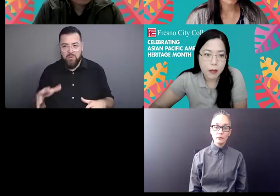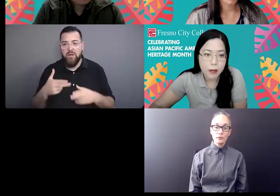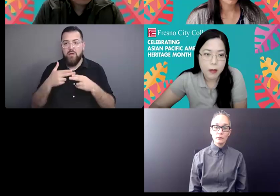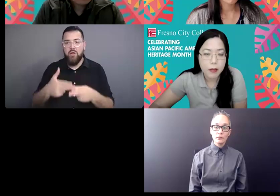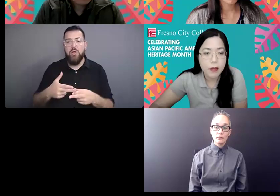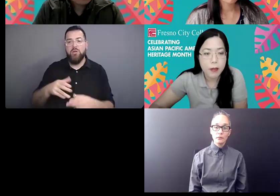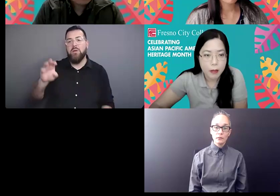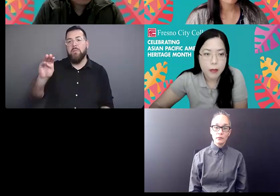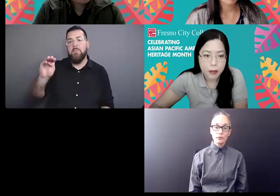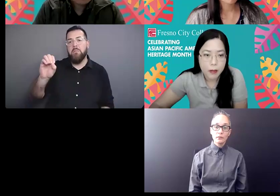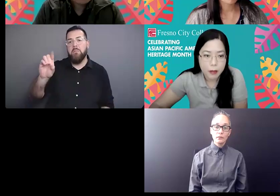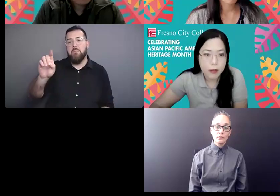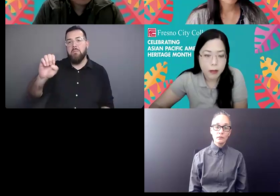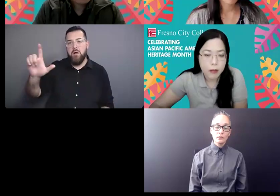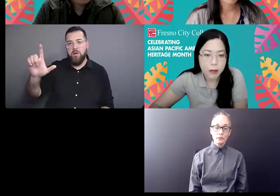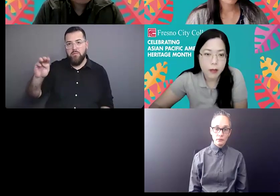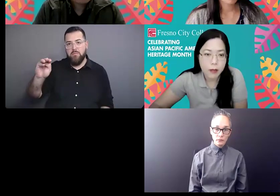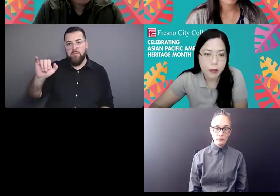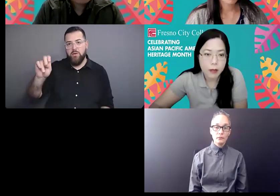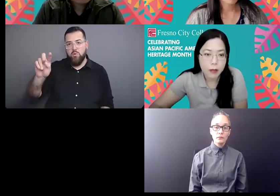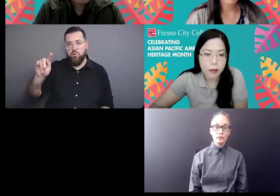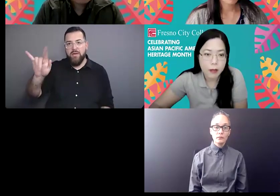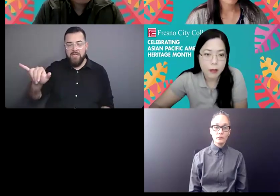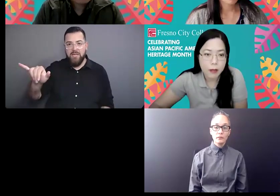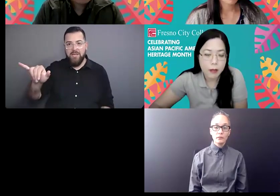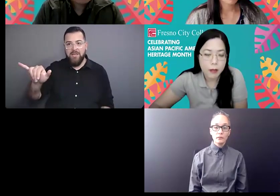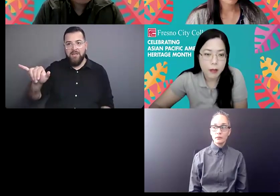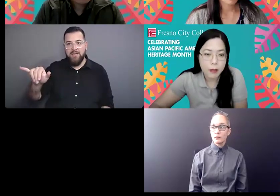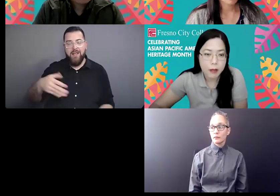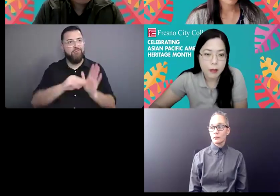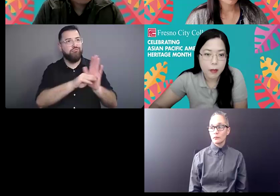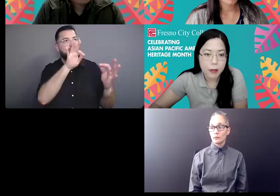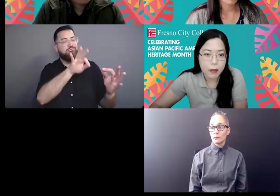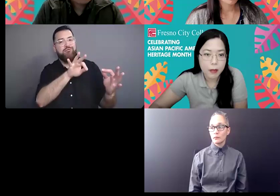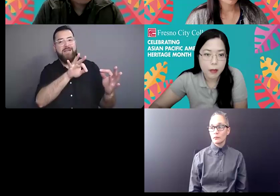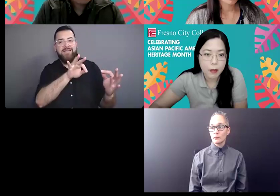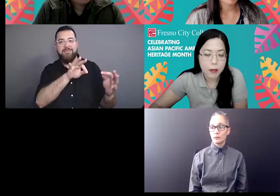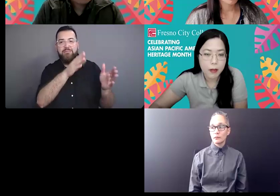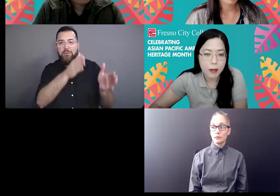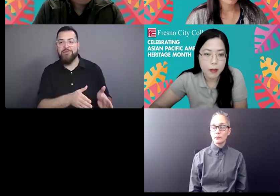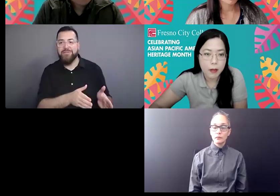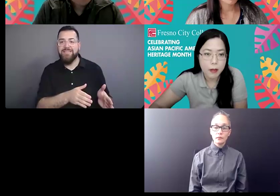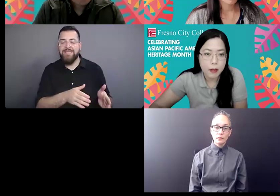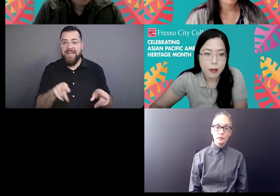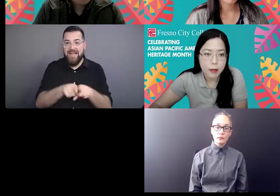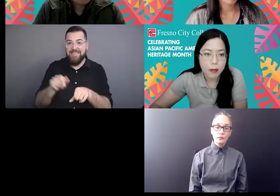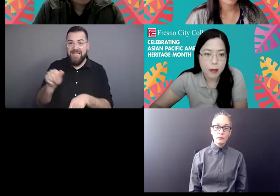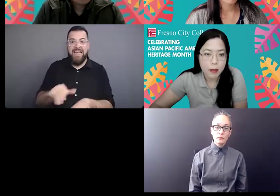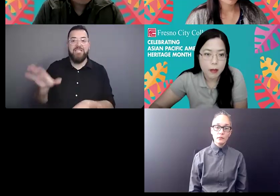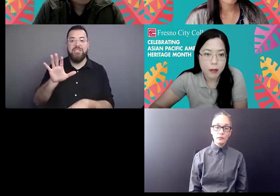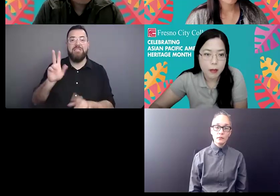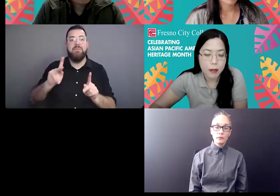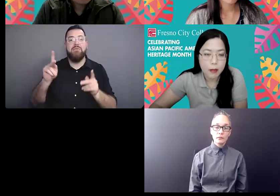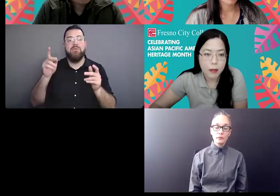model minority myth, right? In that, as Asians, you know, the bar of success and the expectation that we're already very high